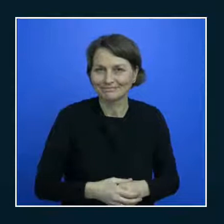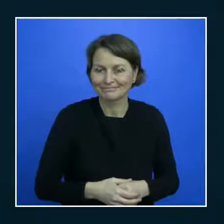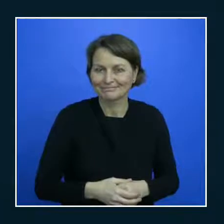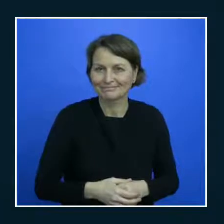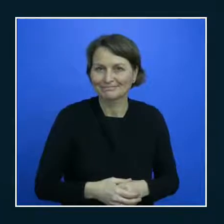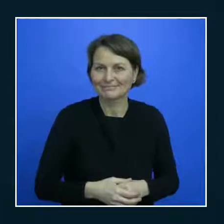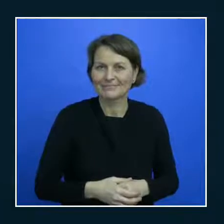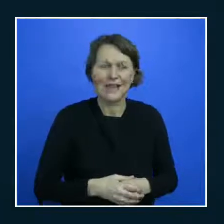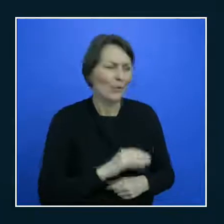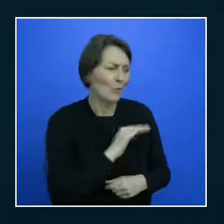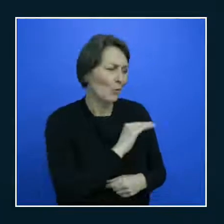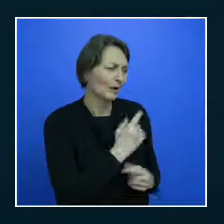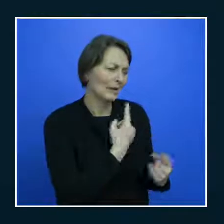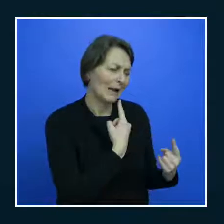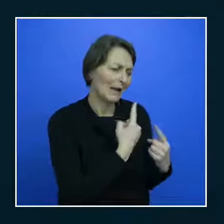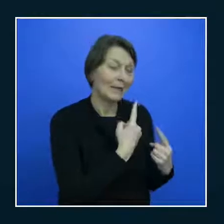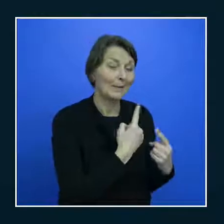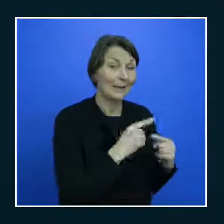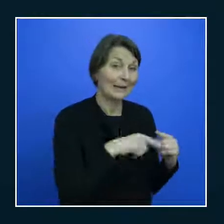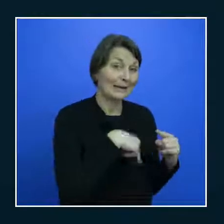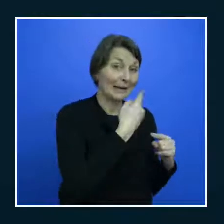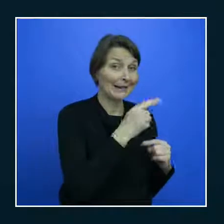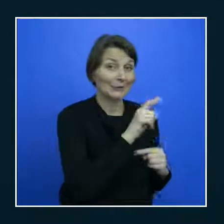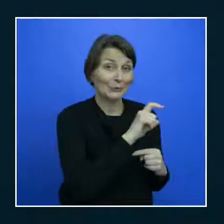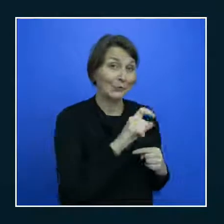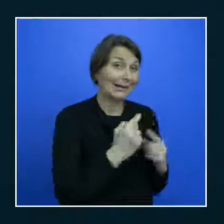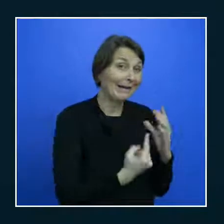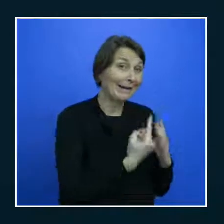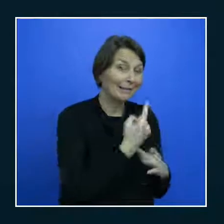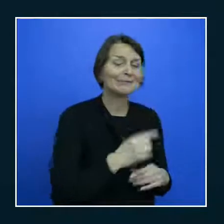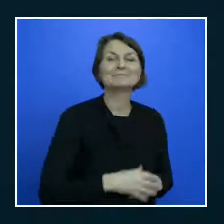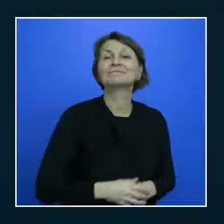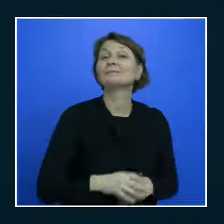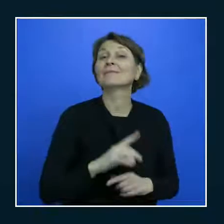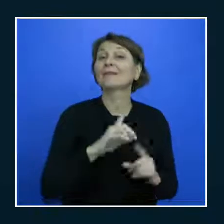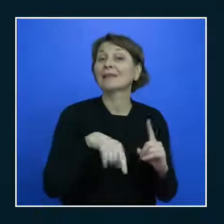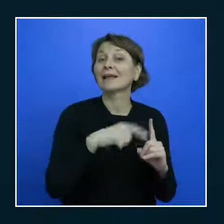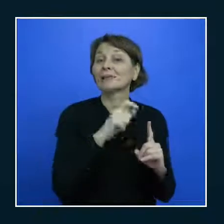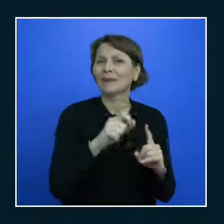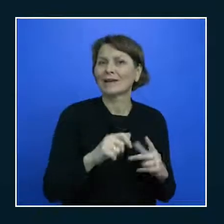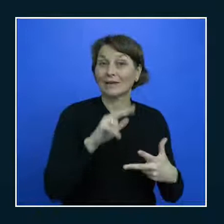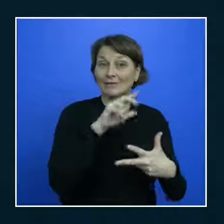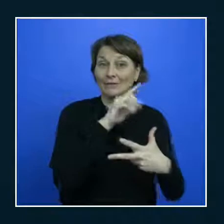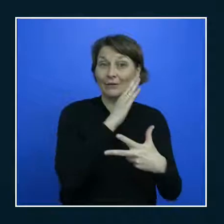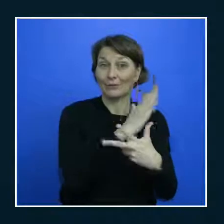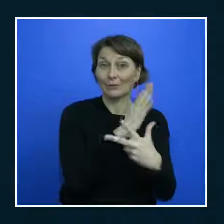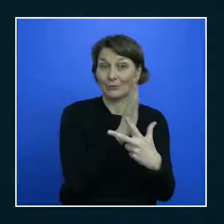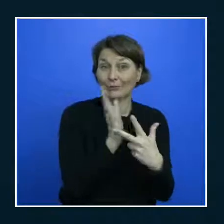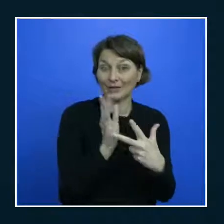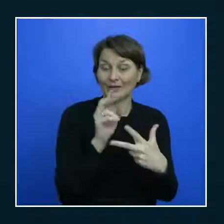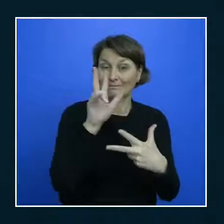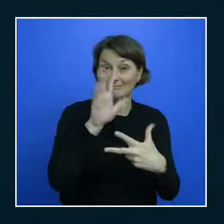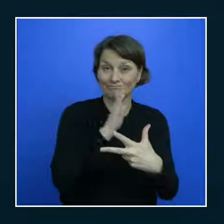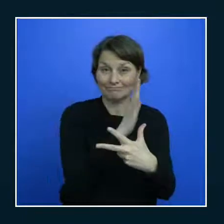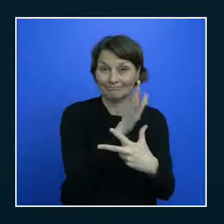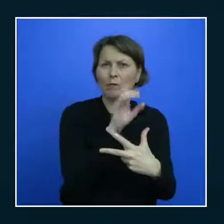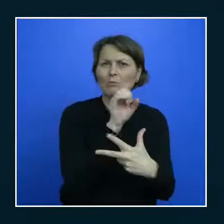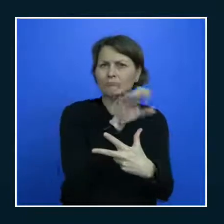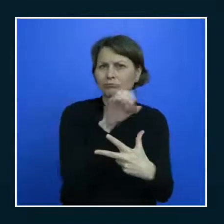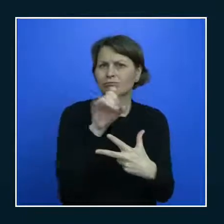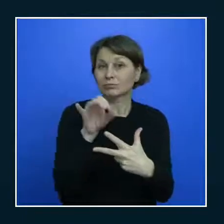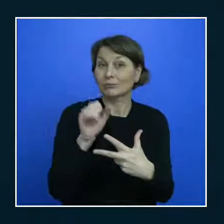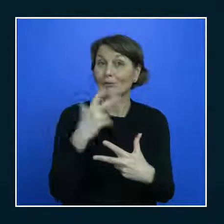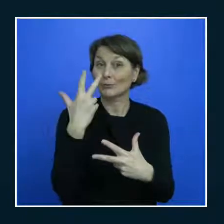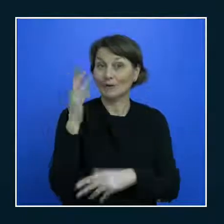bit about what is next week. So next week we will have 3 sessions again. It will not be a podcast style, but it will be 3